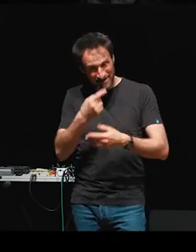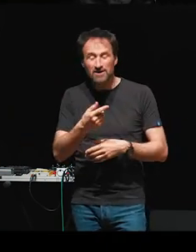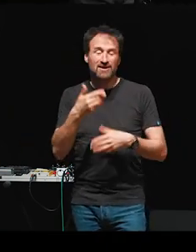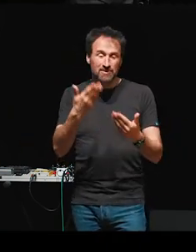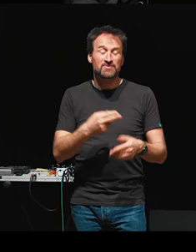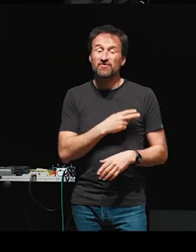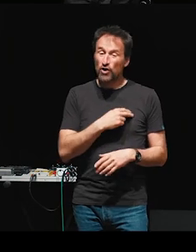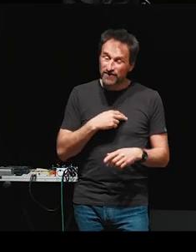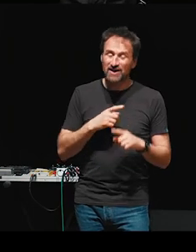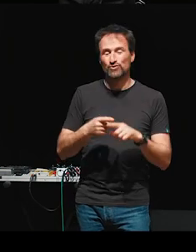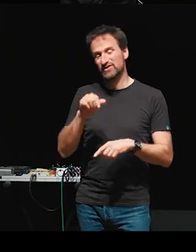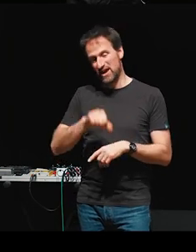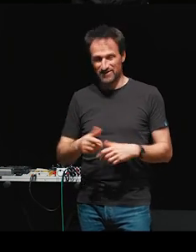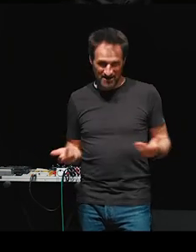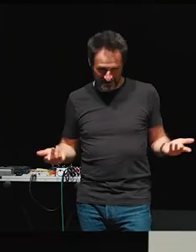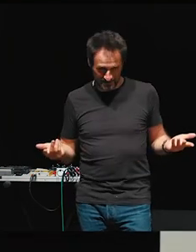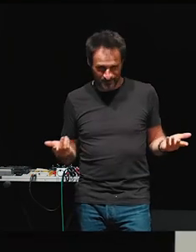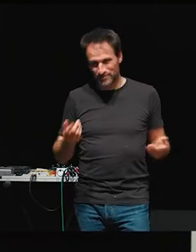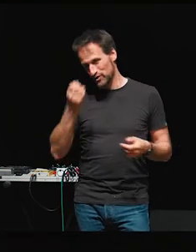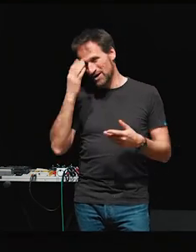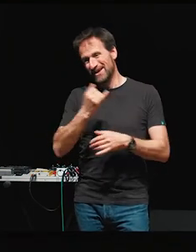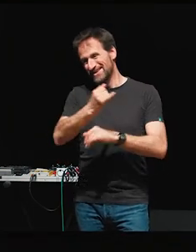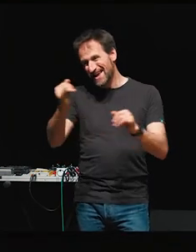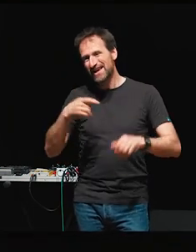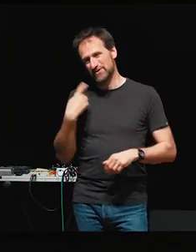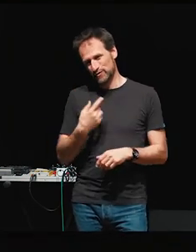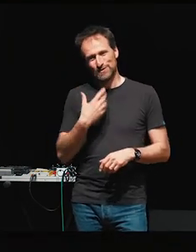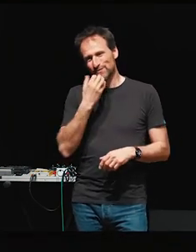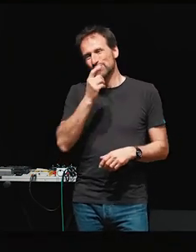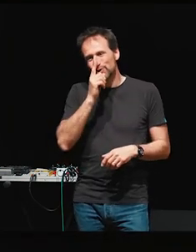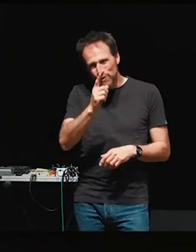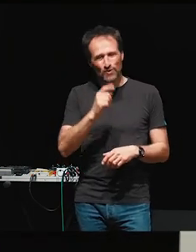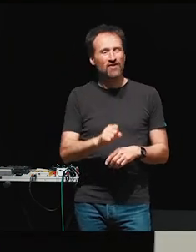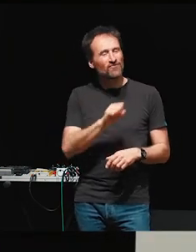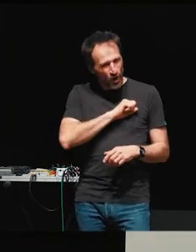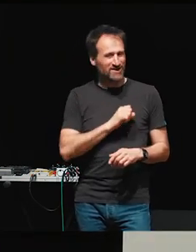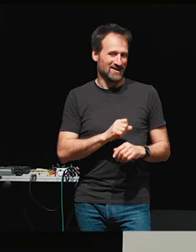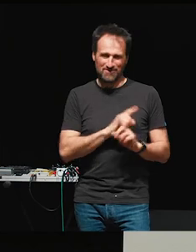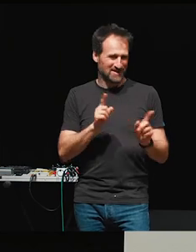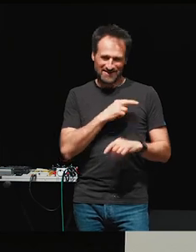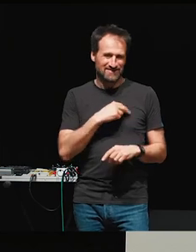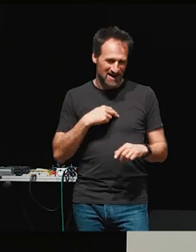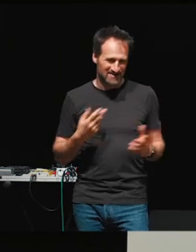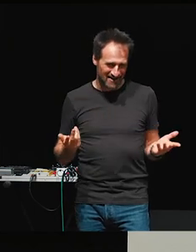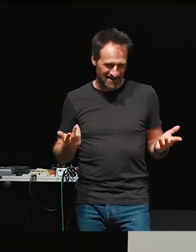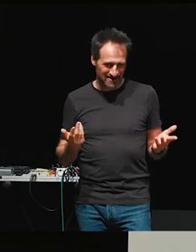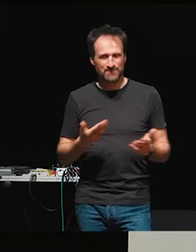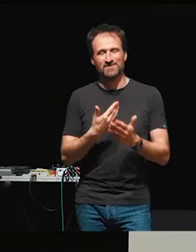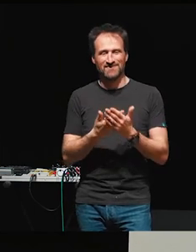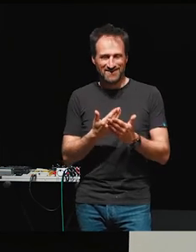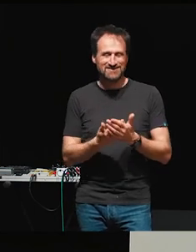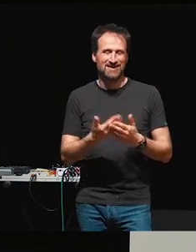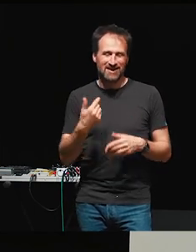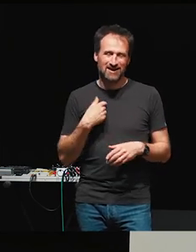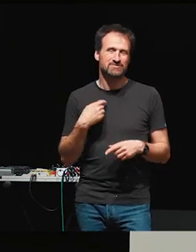are honest, every one of us just wants to have the advantages. This is why I turned up in cycles when